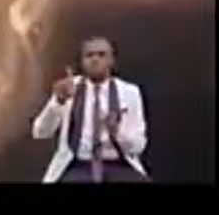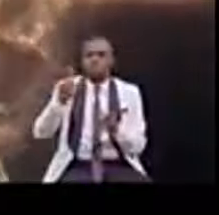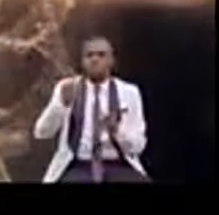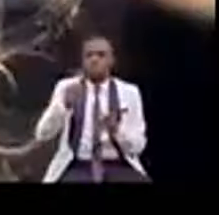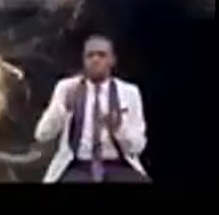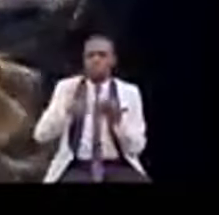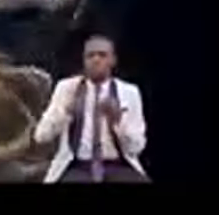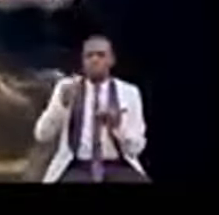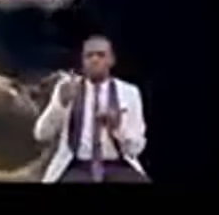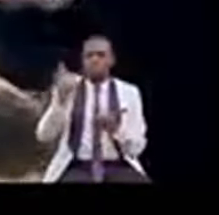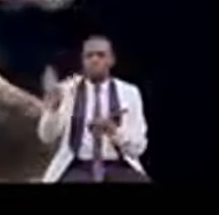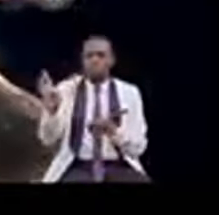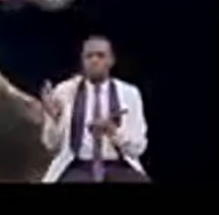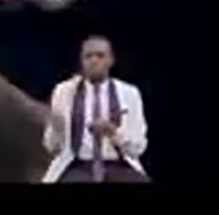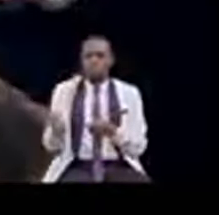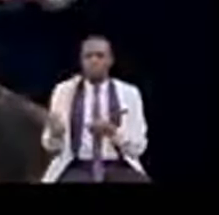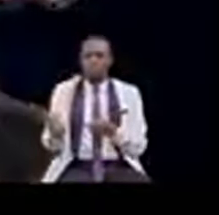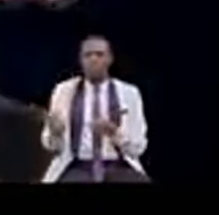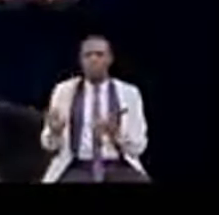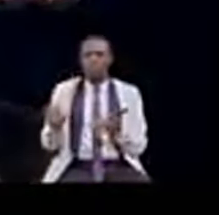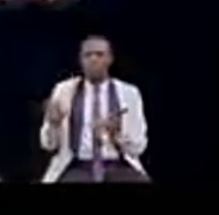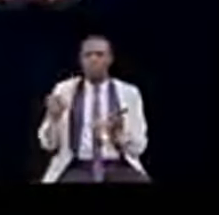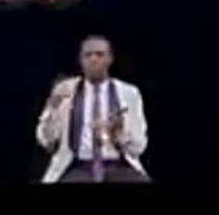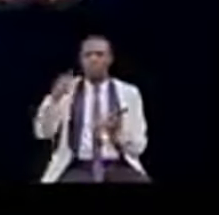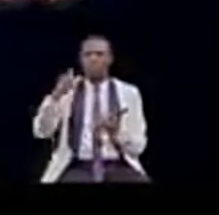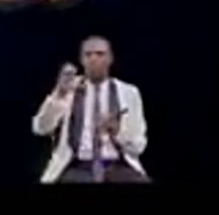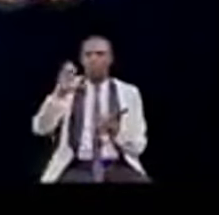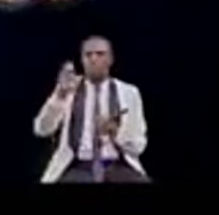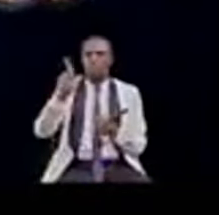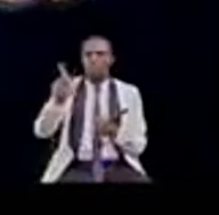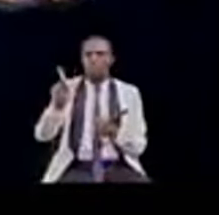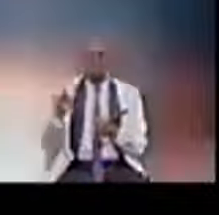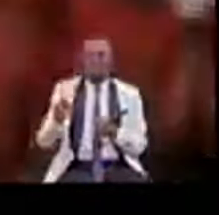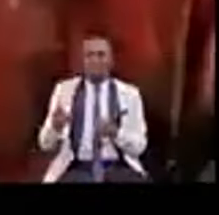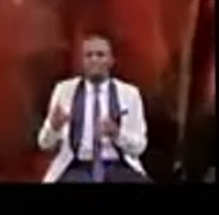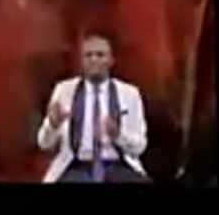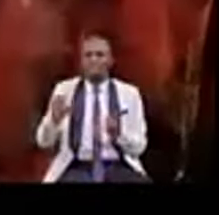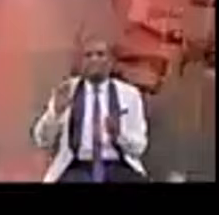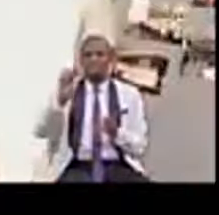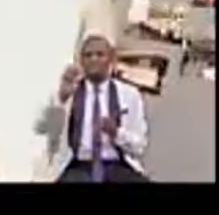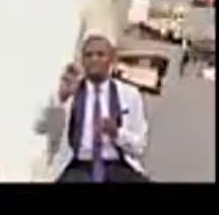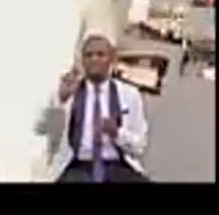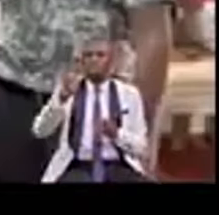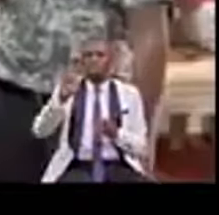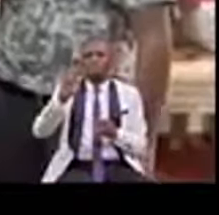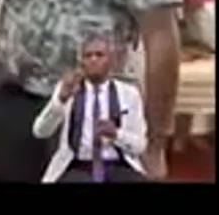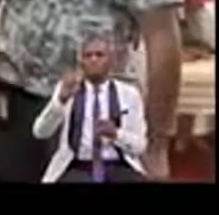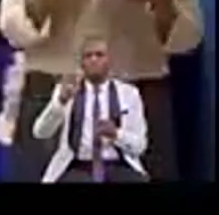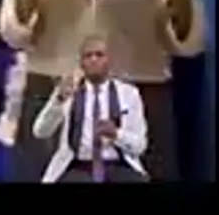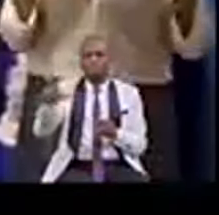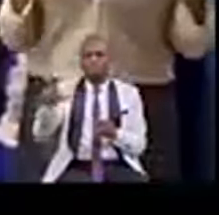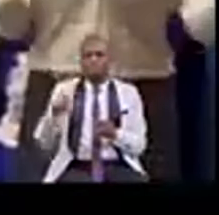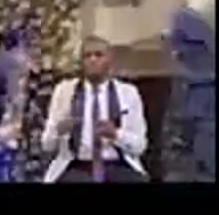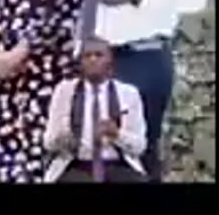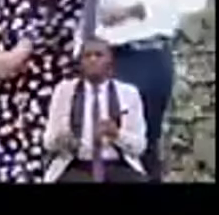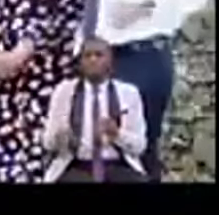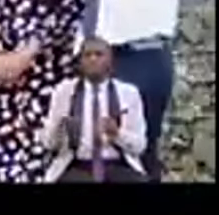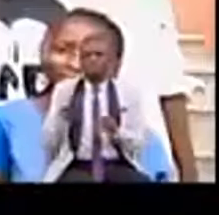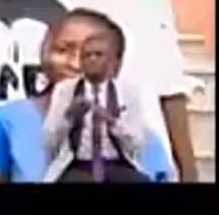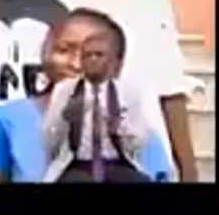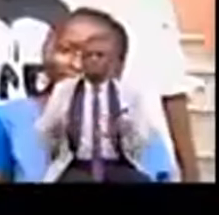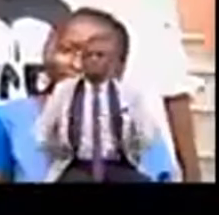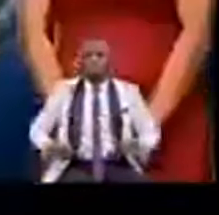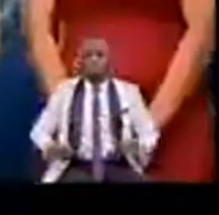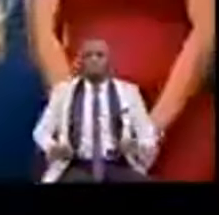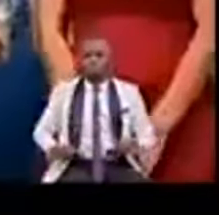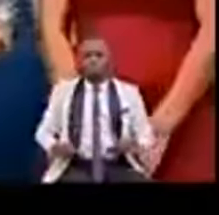us. He makes us to be able to do what we couldn't do before, righteousness, and